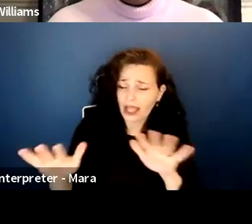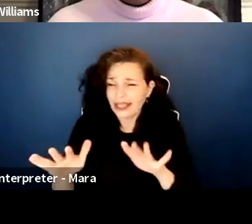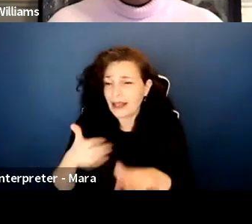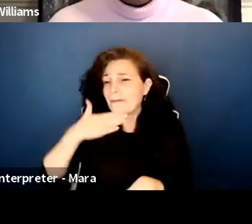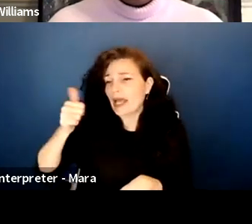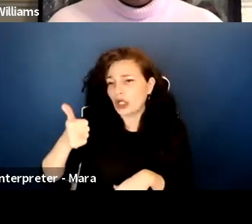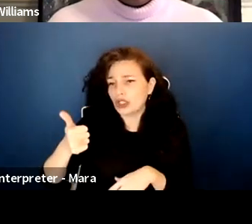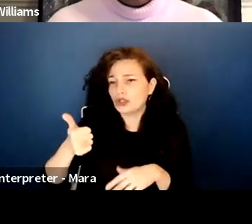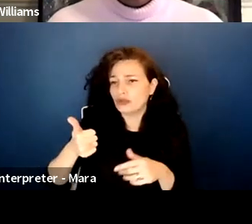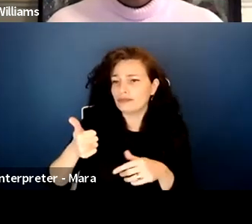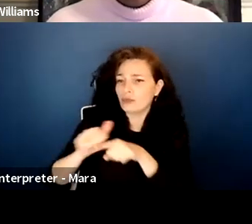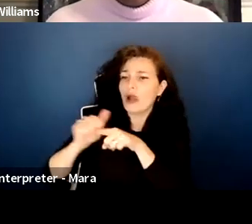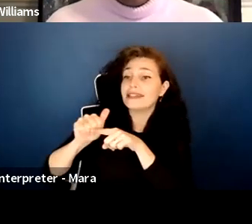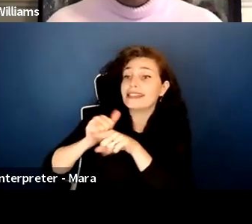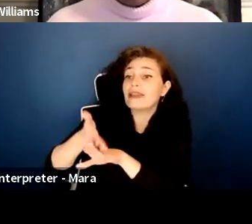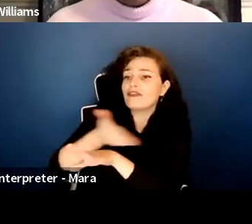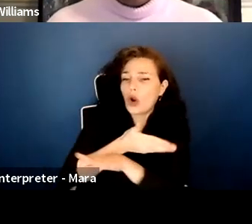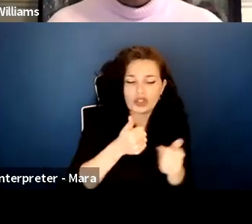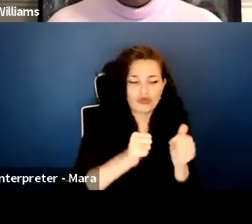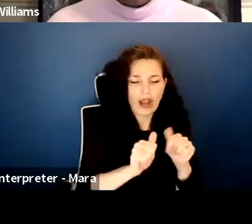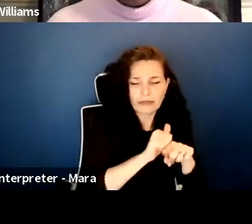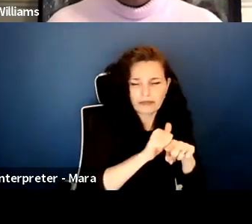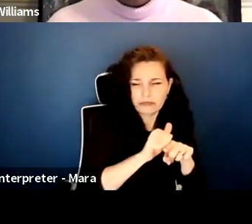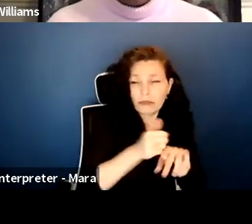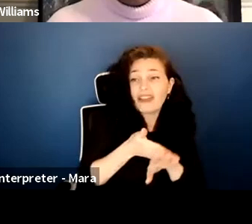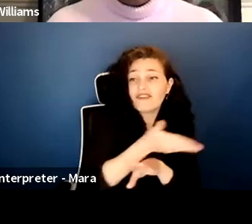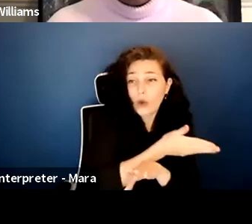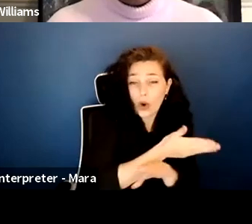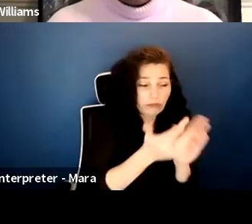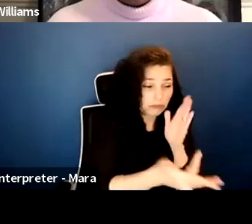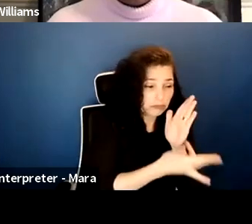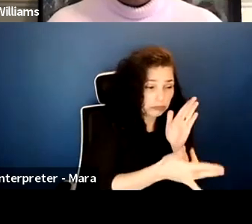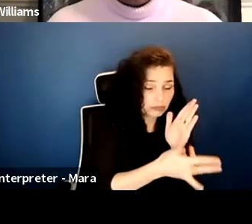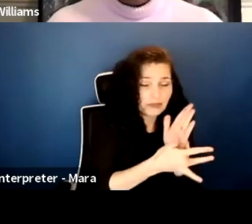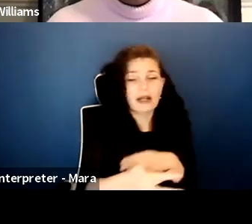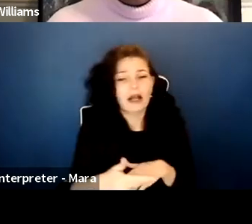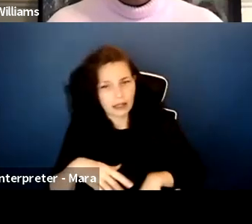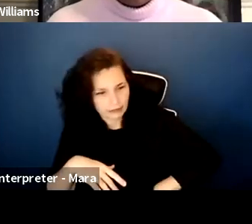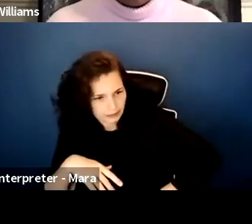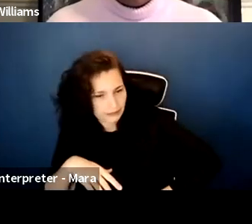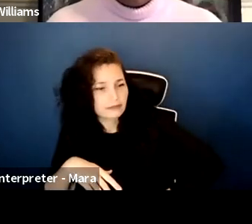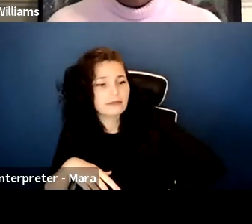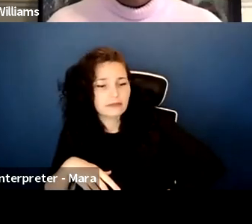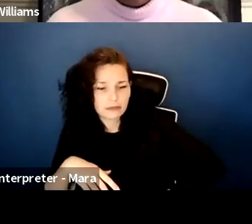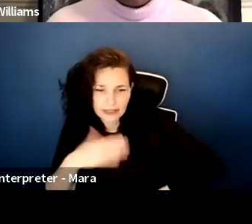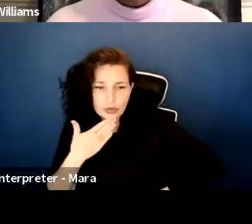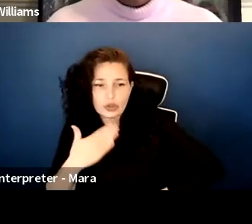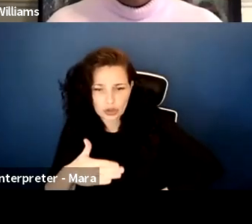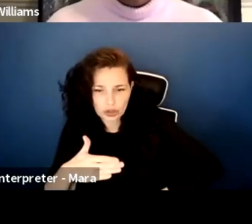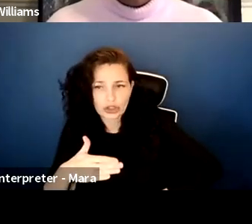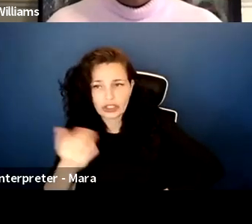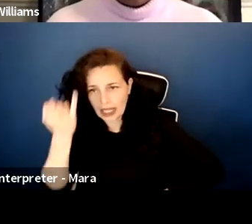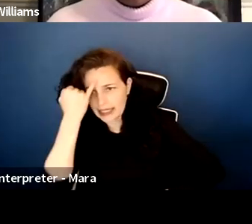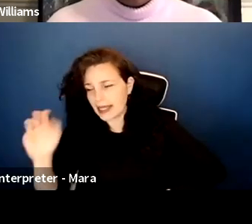time. Oh, that's a good idea. Like there are like family friends that you can do a dry run with. Yeah, totally. We've